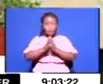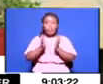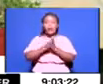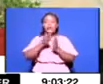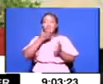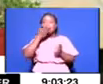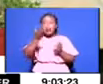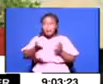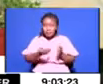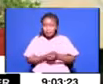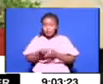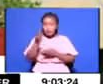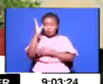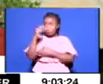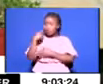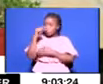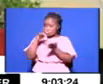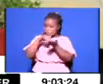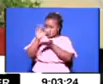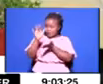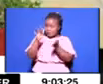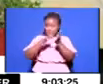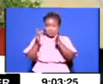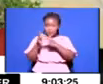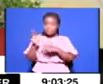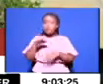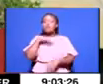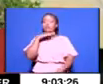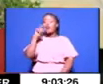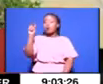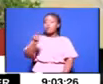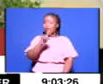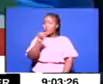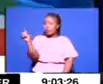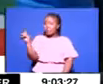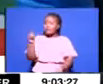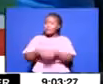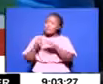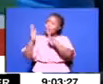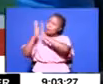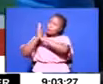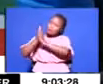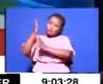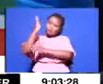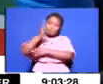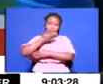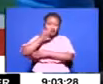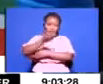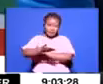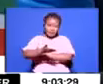that sent the Lord Jesus to die on our cross. When we call unto him, he still answers.